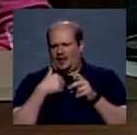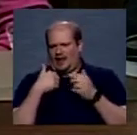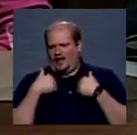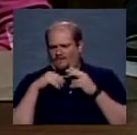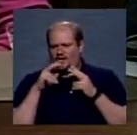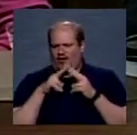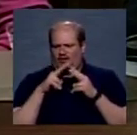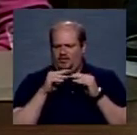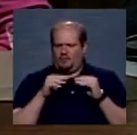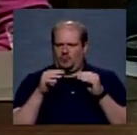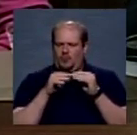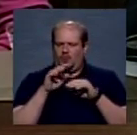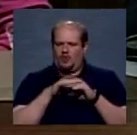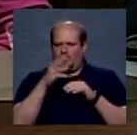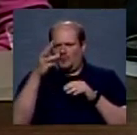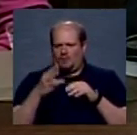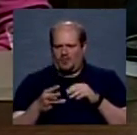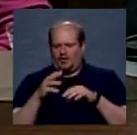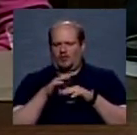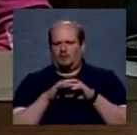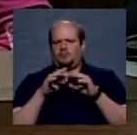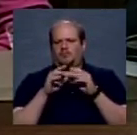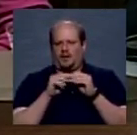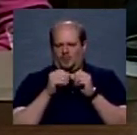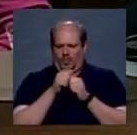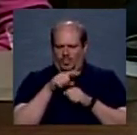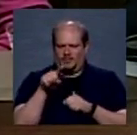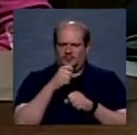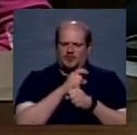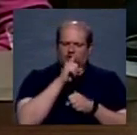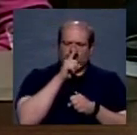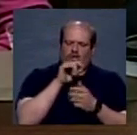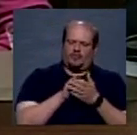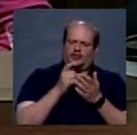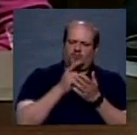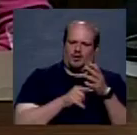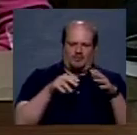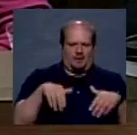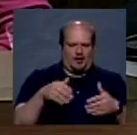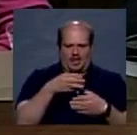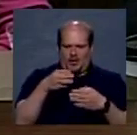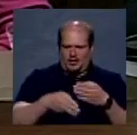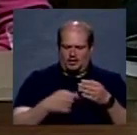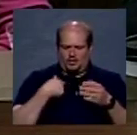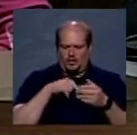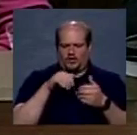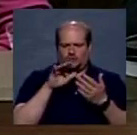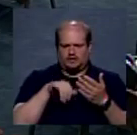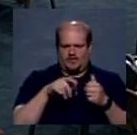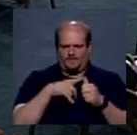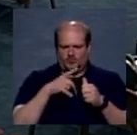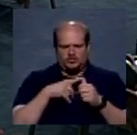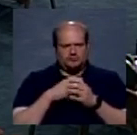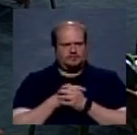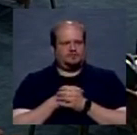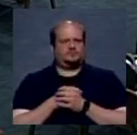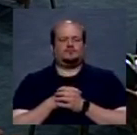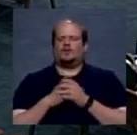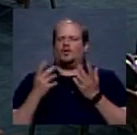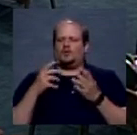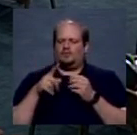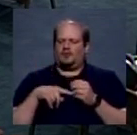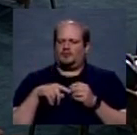them every Wednesday to make sure that the ones that are outstanding that we're addressing first. Okay. What